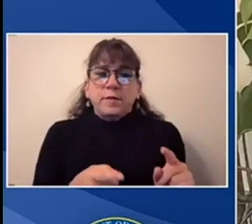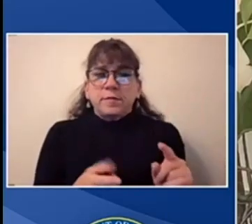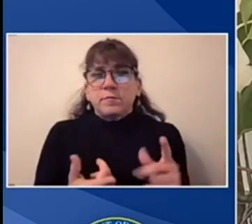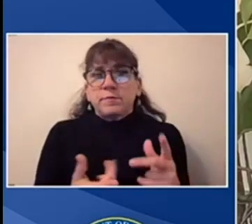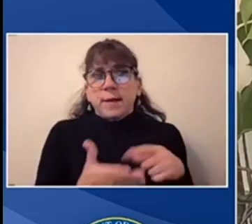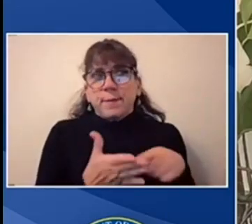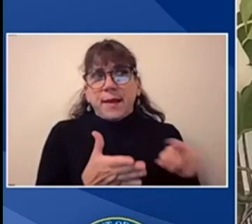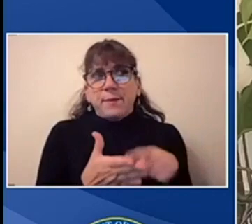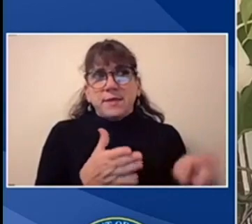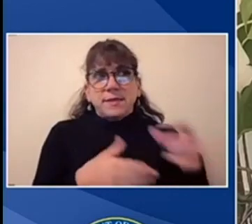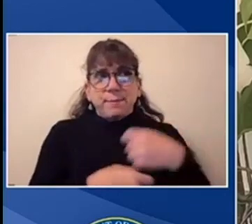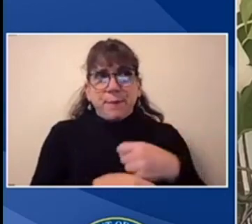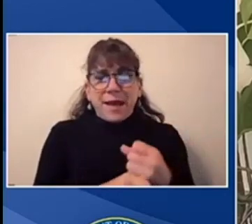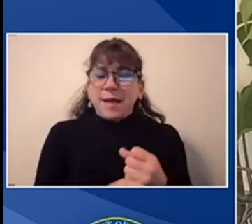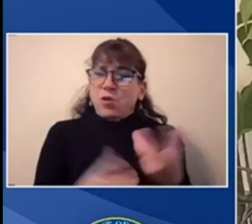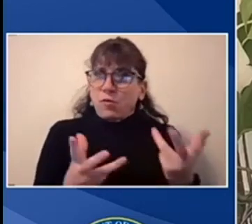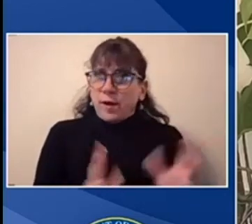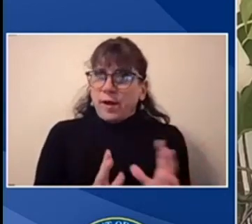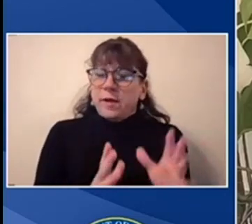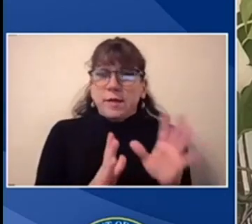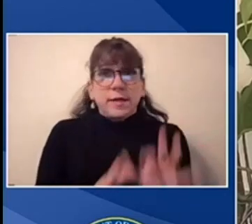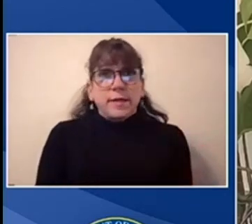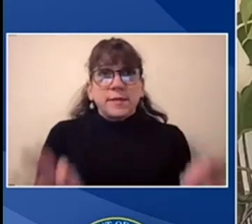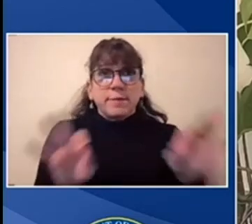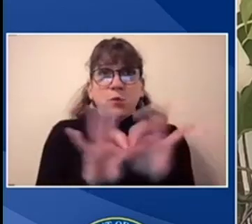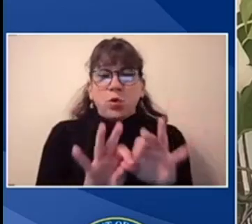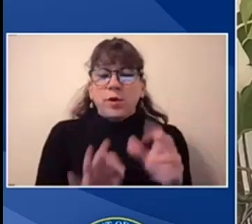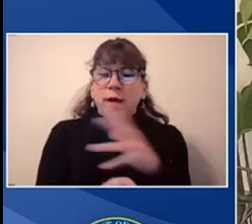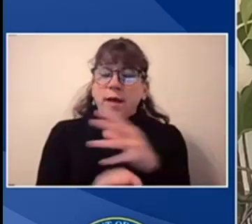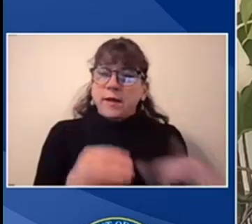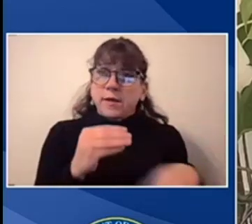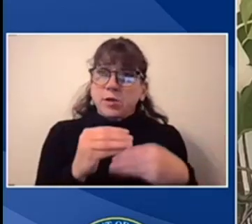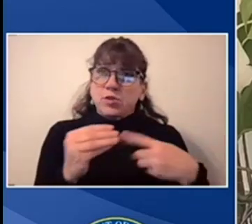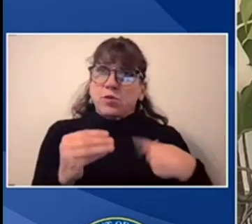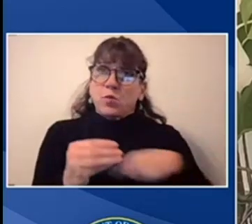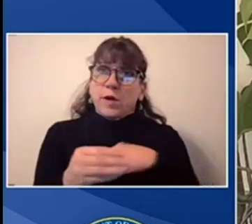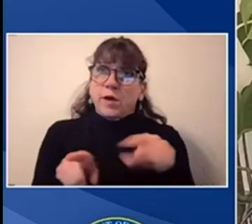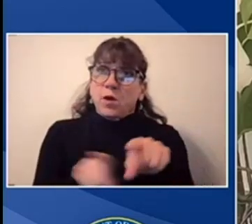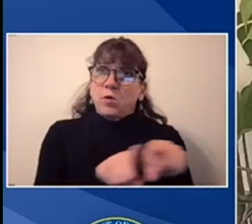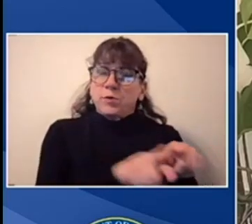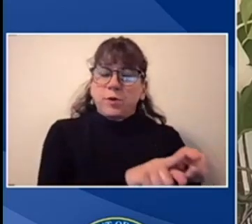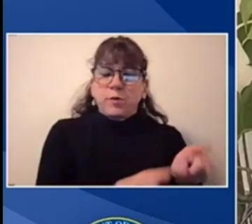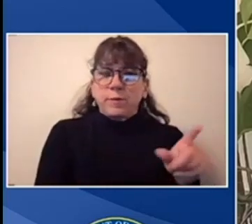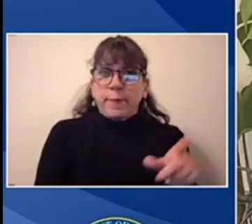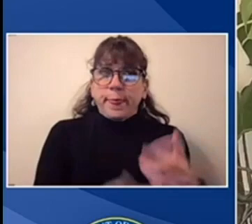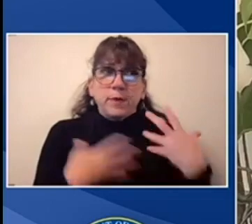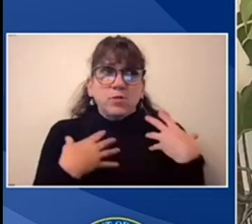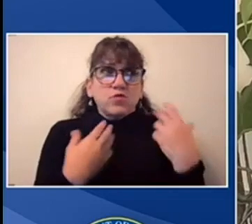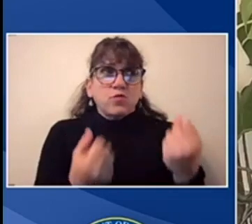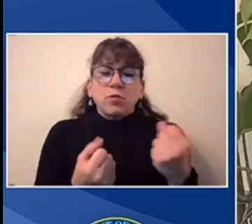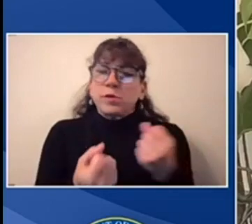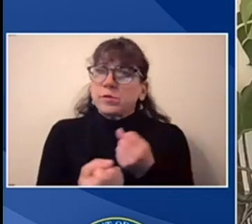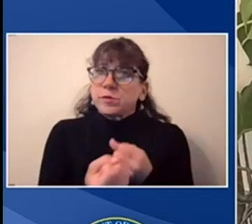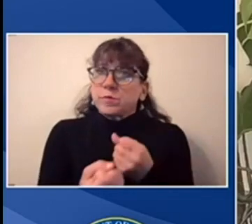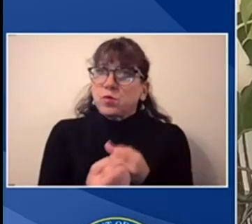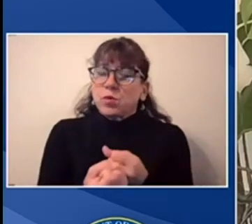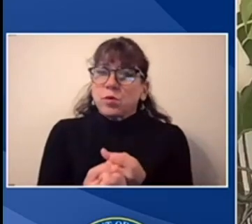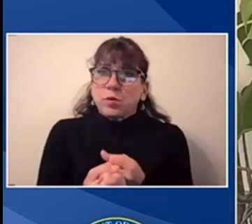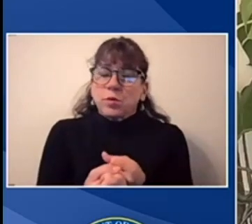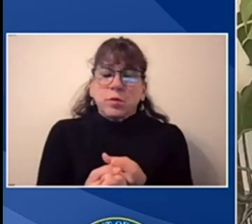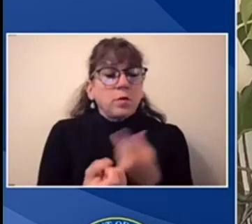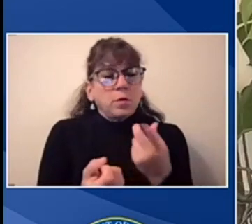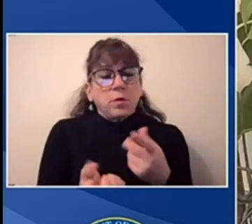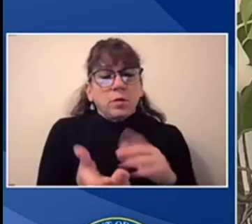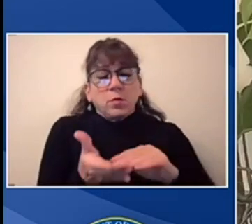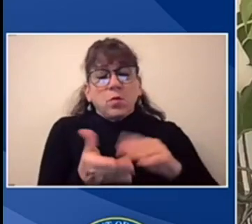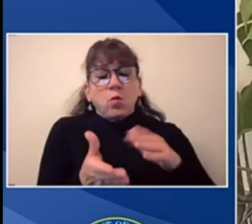as well. That is important. In addition, we also strongly support the calls to waive all